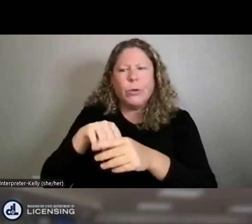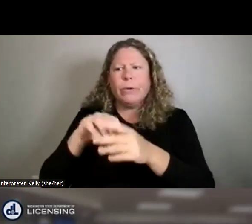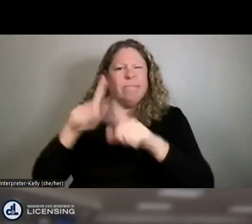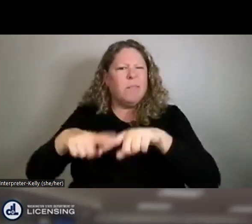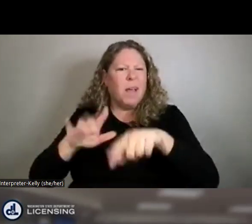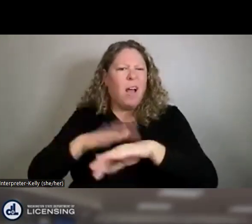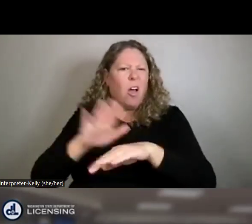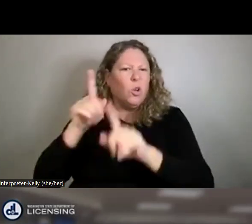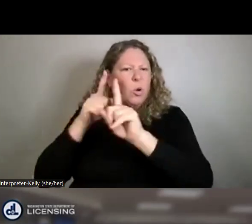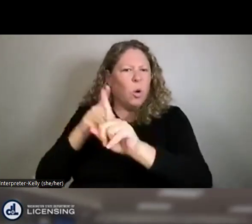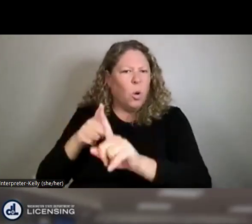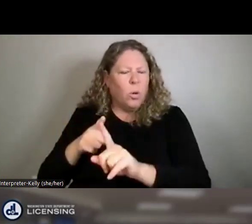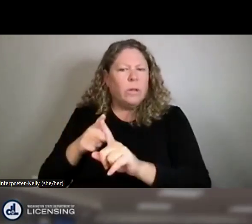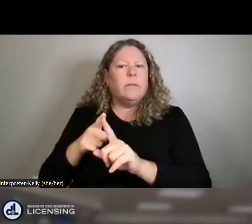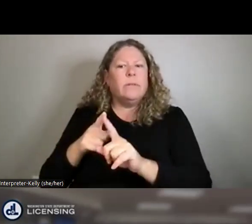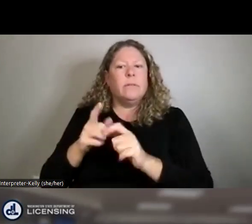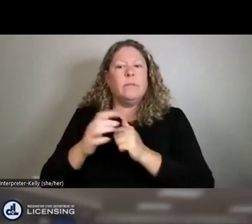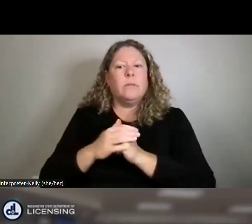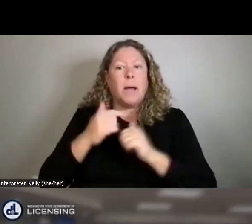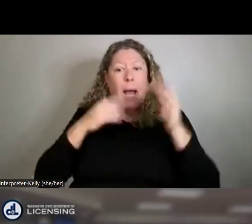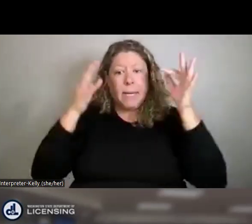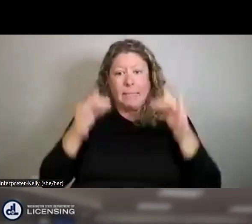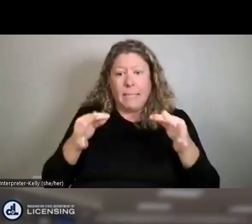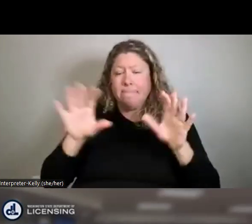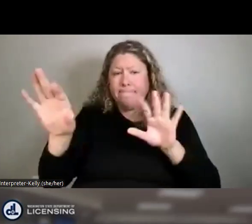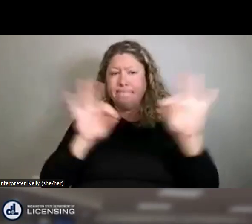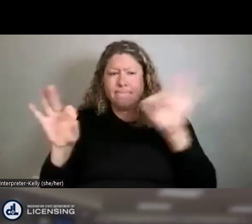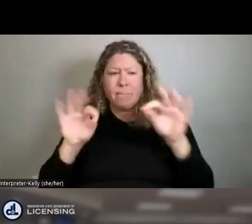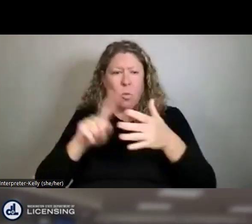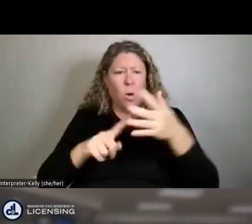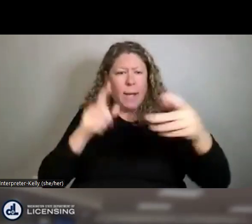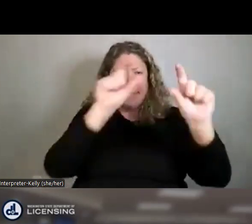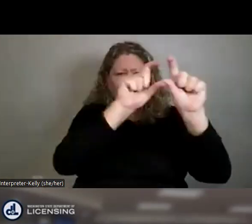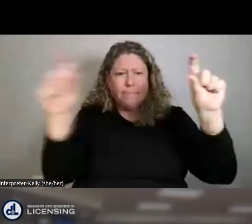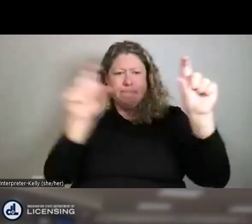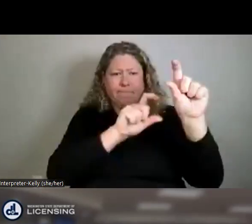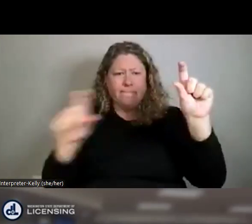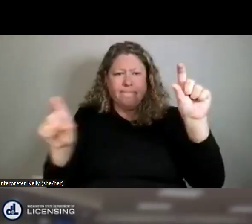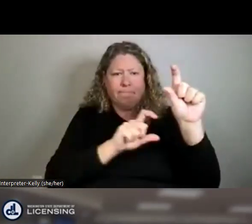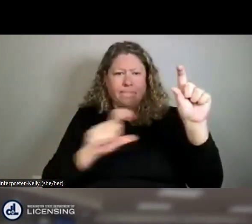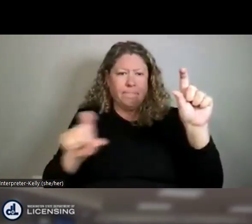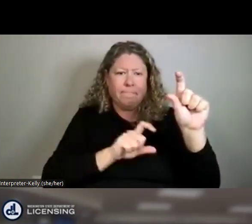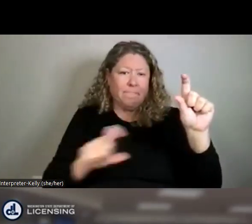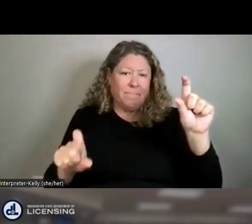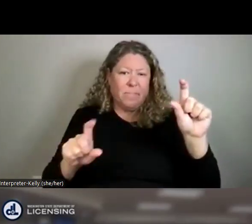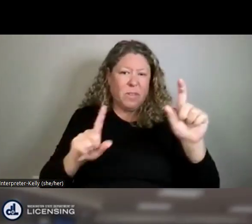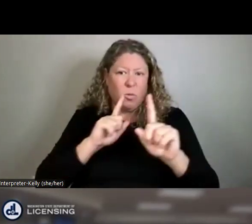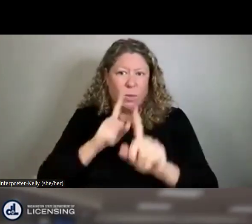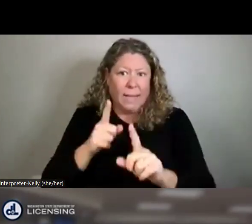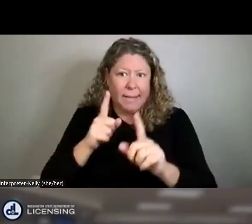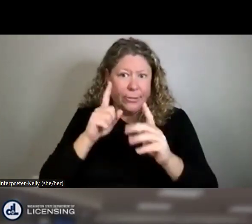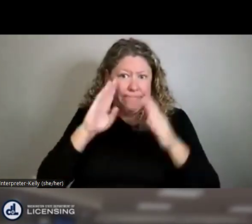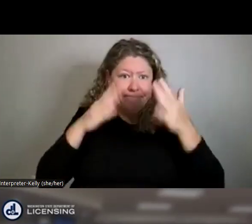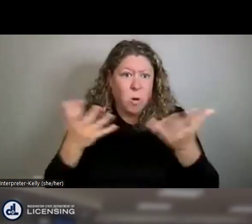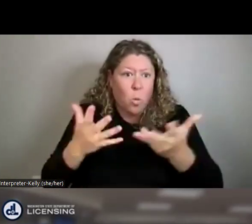journey map. So when I was deciding what to put in this journey map, it really did come back to what are the goals of this research